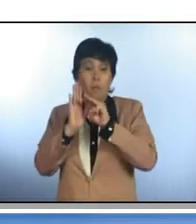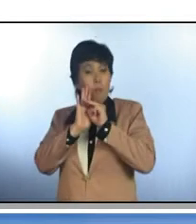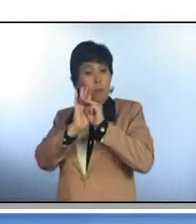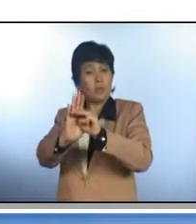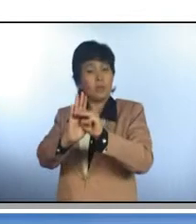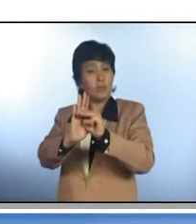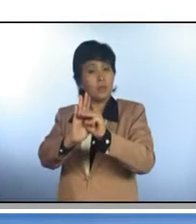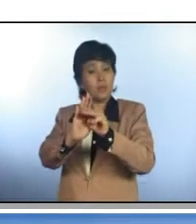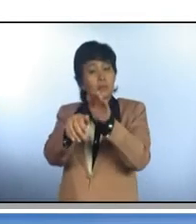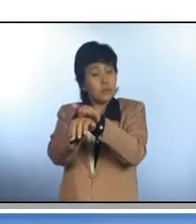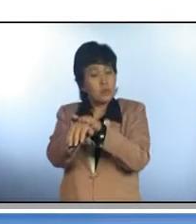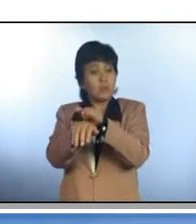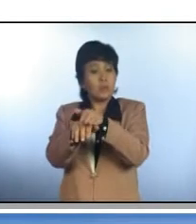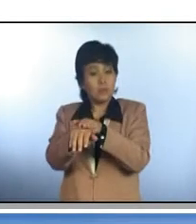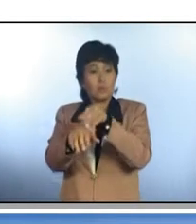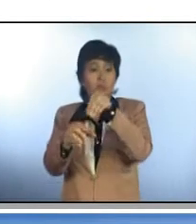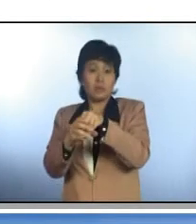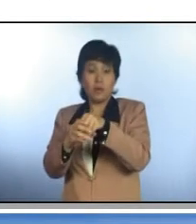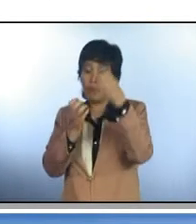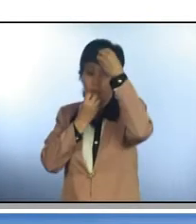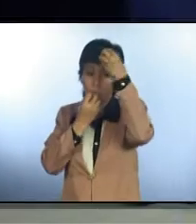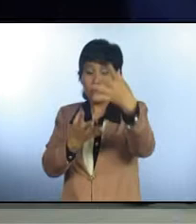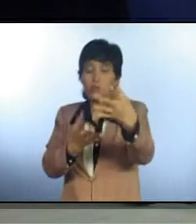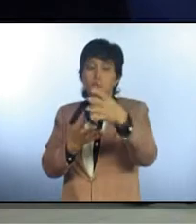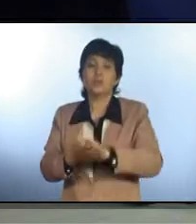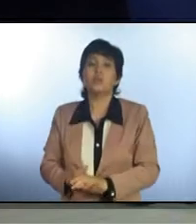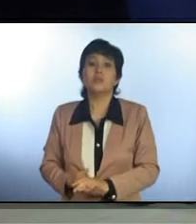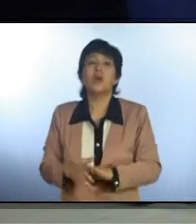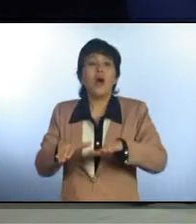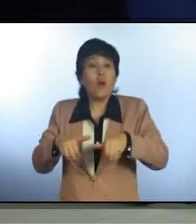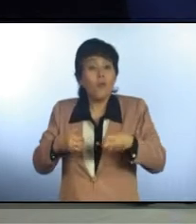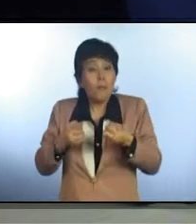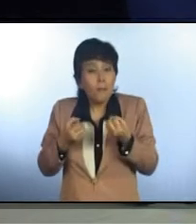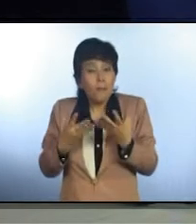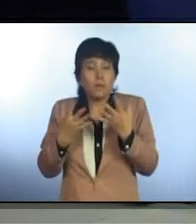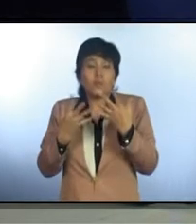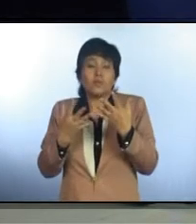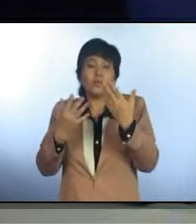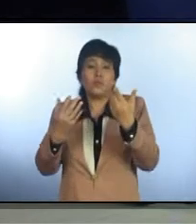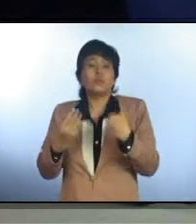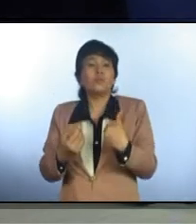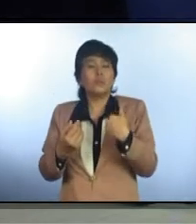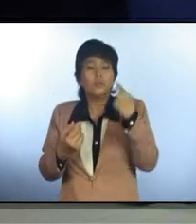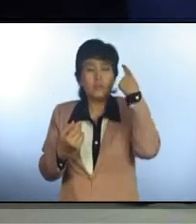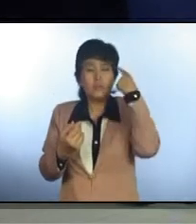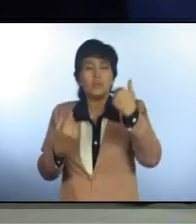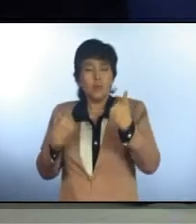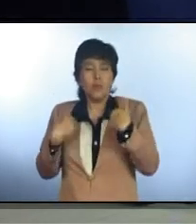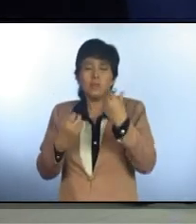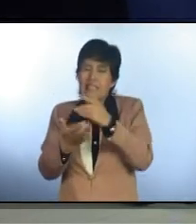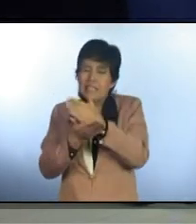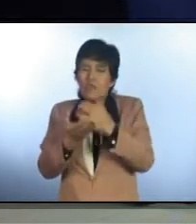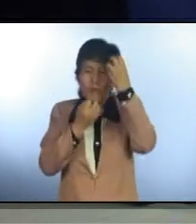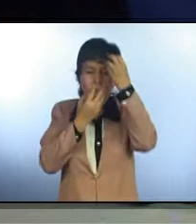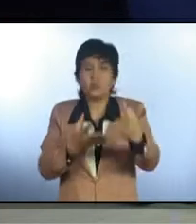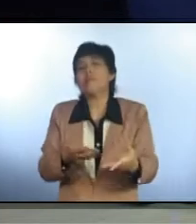of persuasion, he said that it is in your information recall. How much do you recall? Sometimes the information that we get,